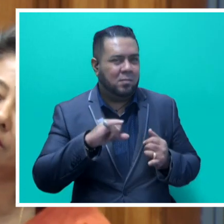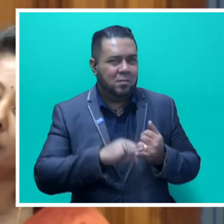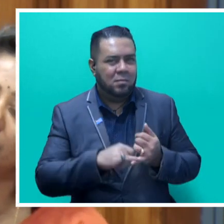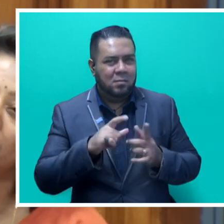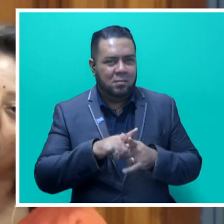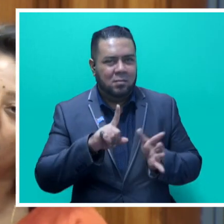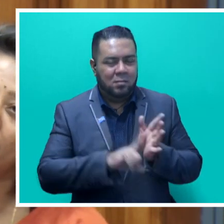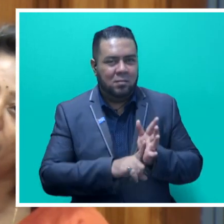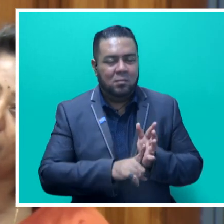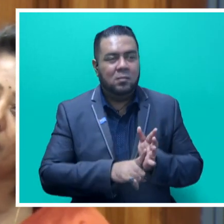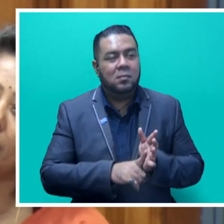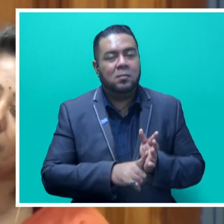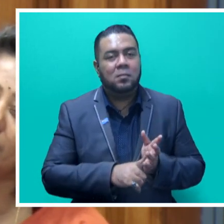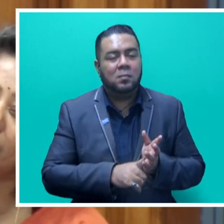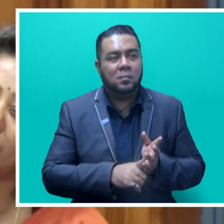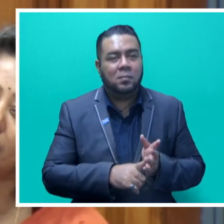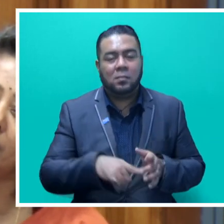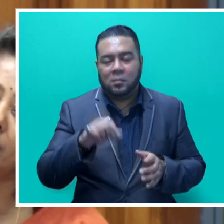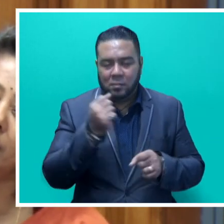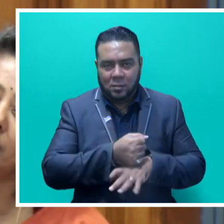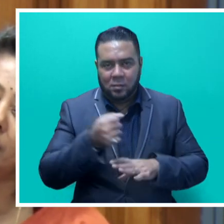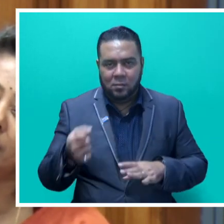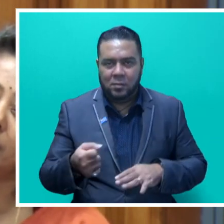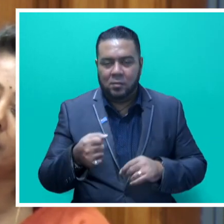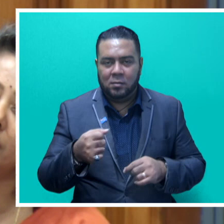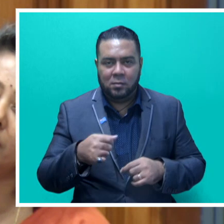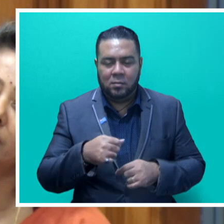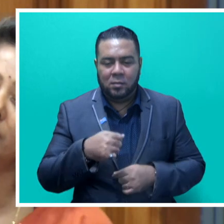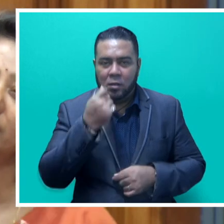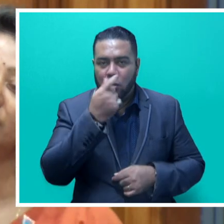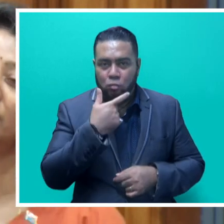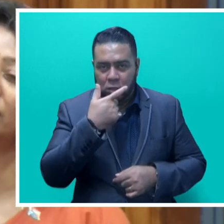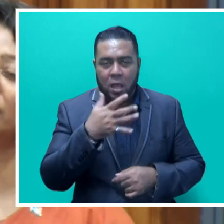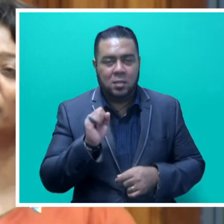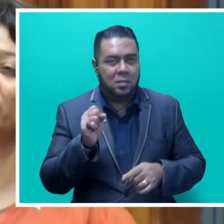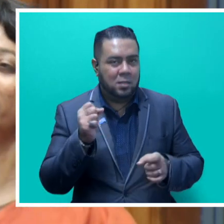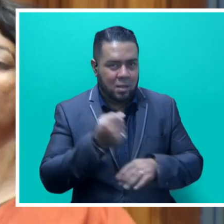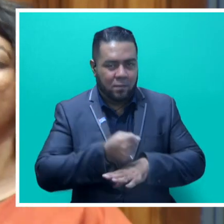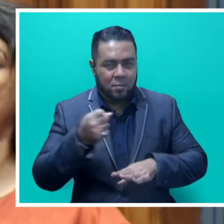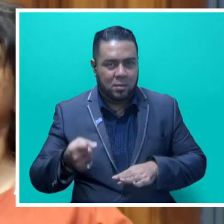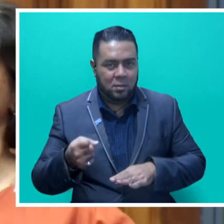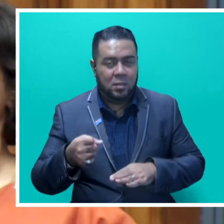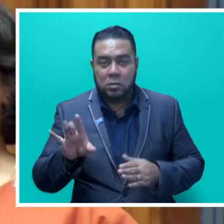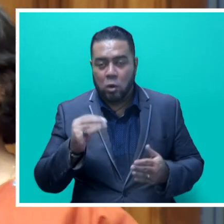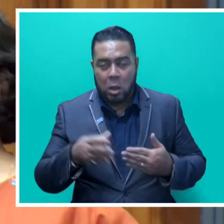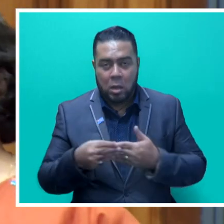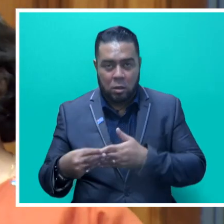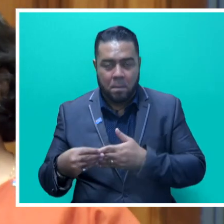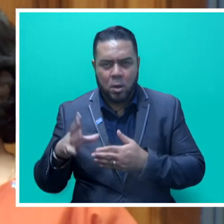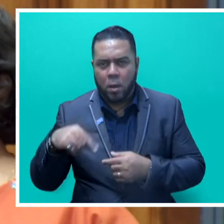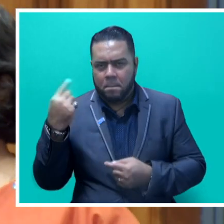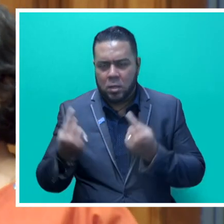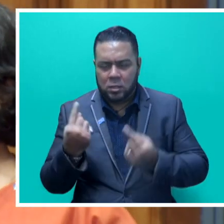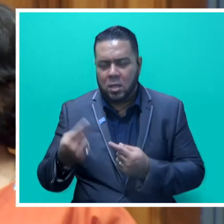Mr. Ngarse was yet another late statesman from whom I gained immeasurably, not just in terms of leadership and integrity, but on a personal